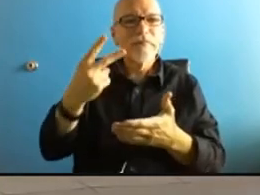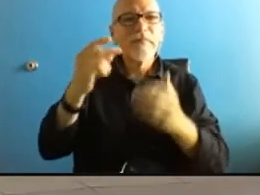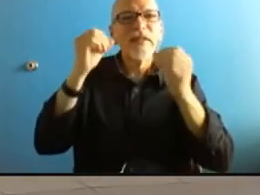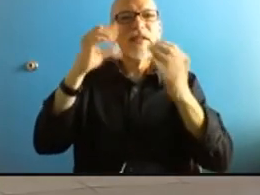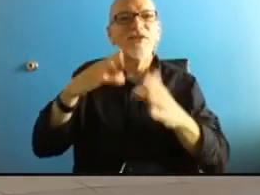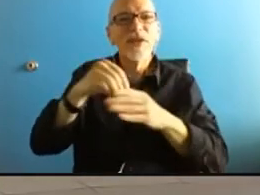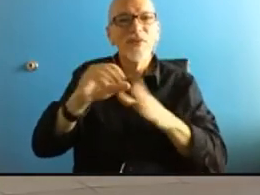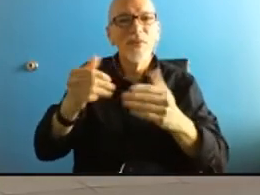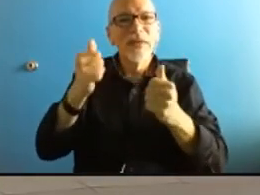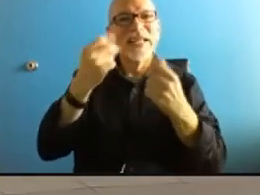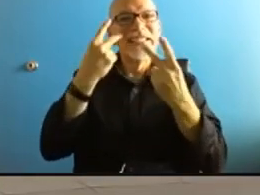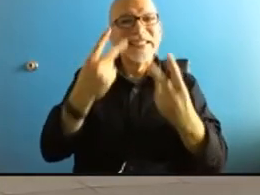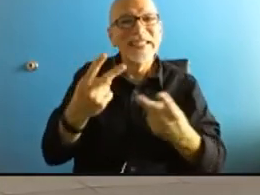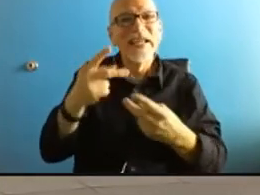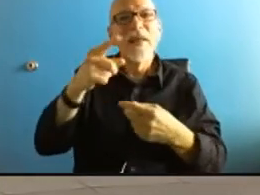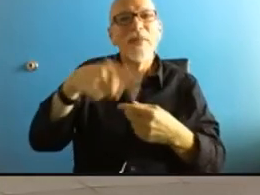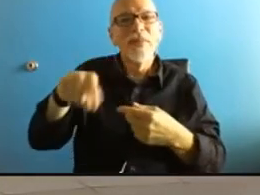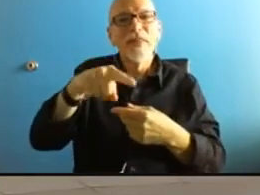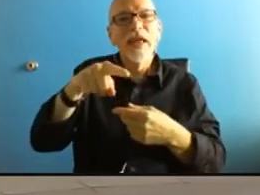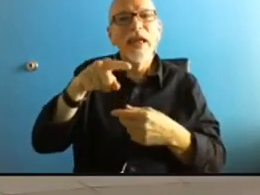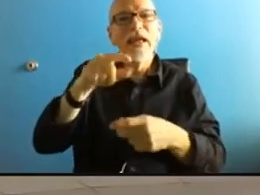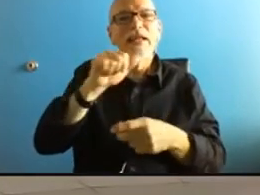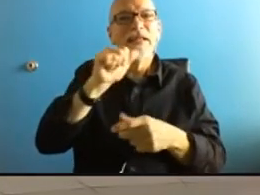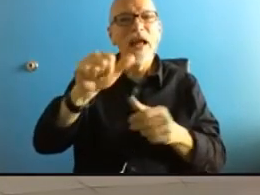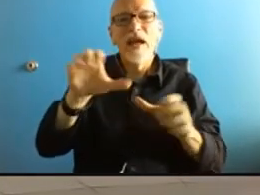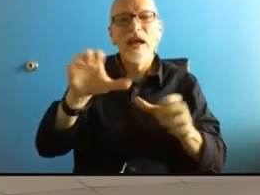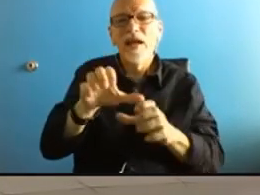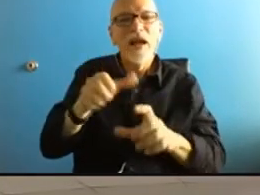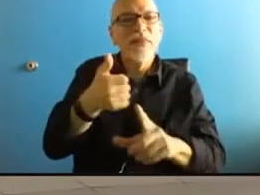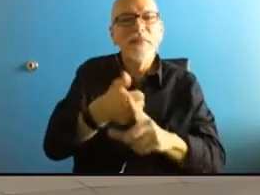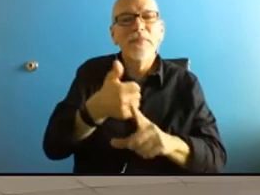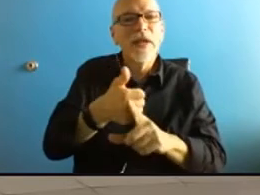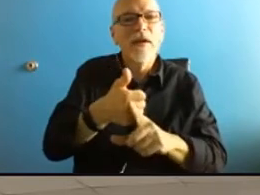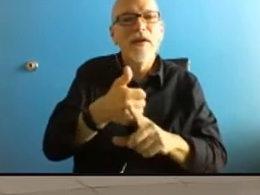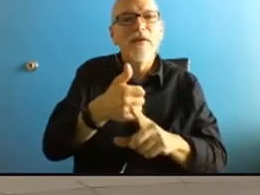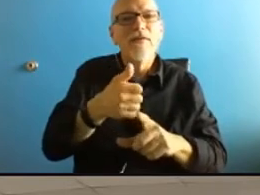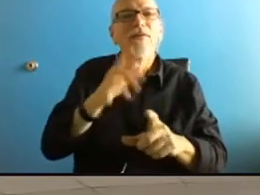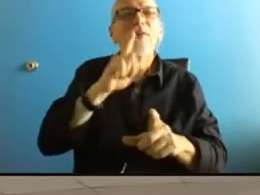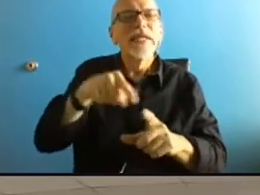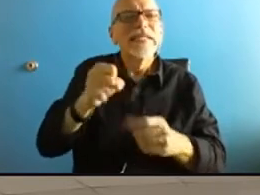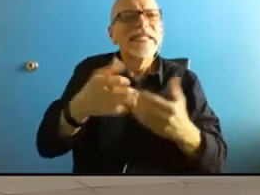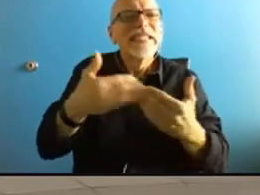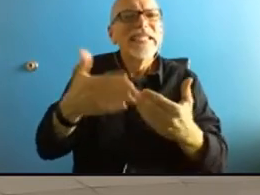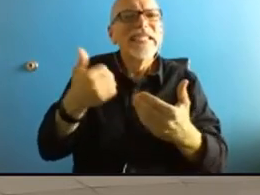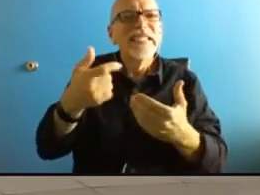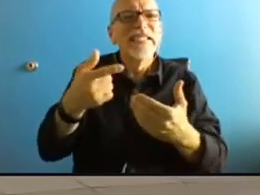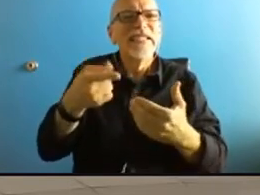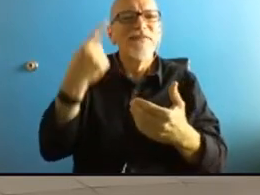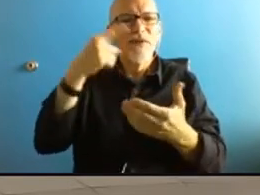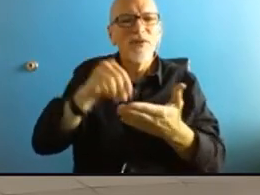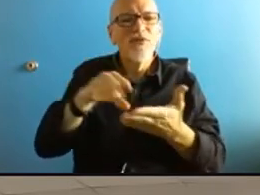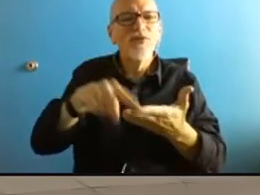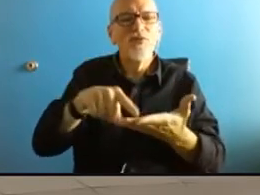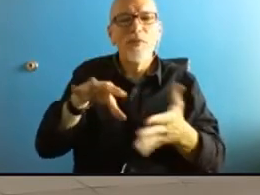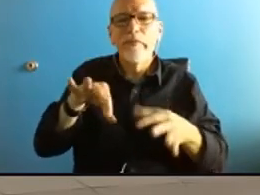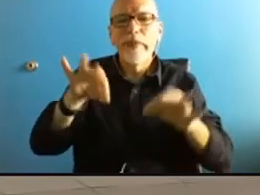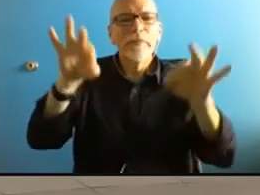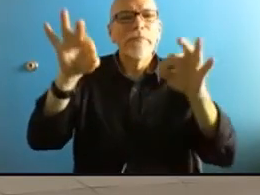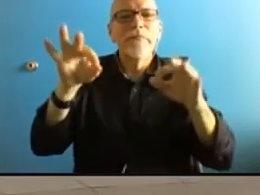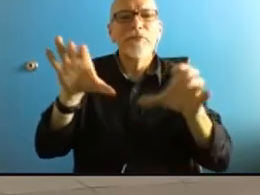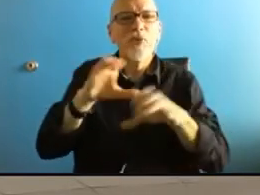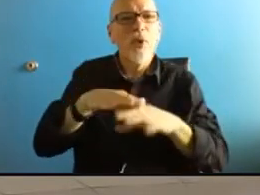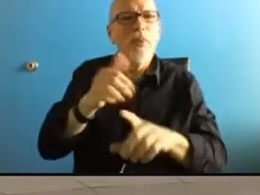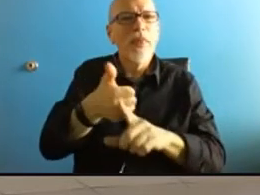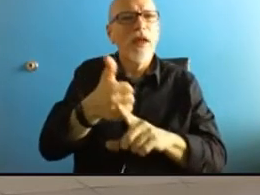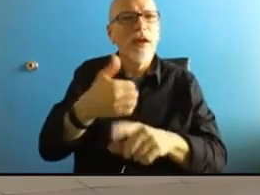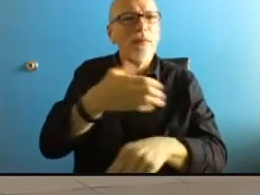that, hey, they haven't done this themselves, that this is easy enough for students to be able to pick up and do on their own, and empower them